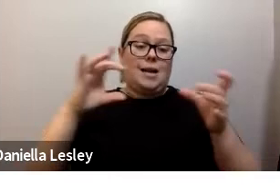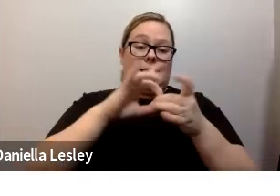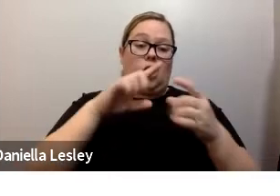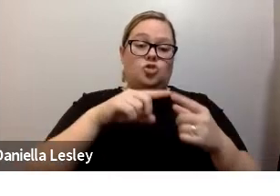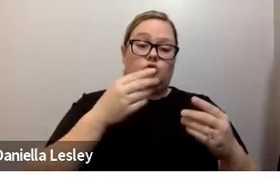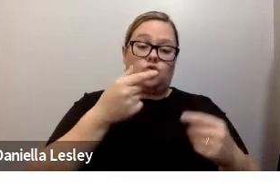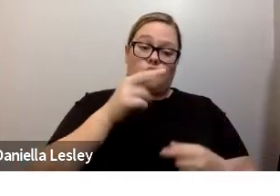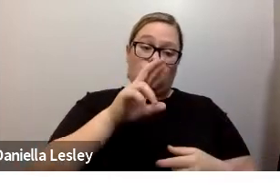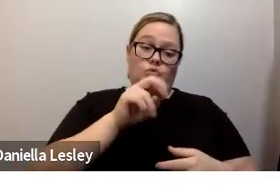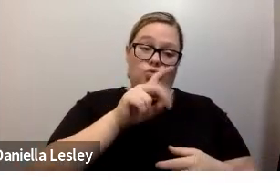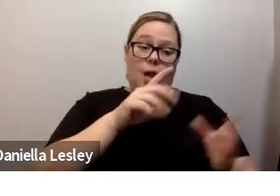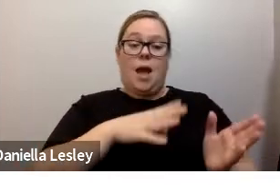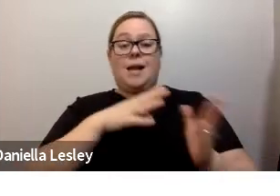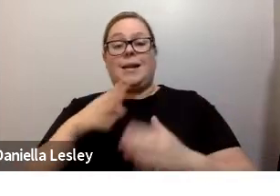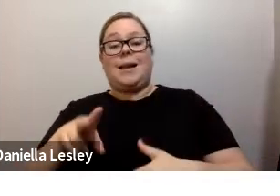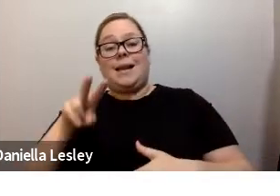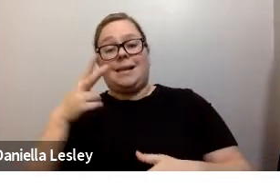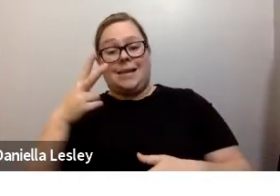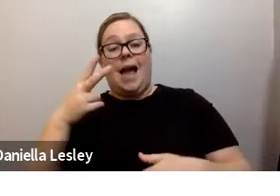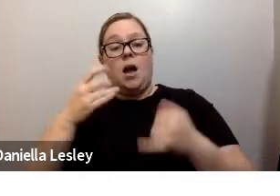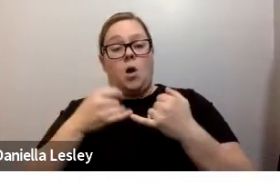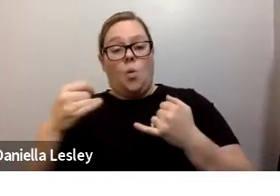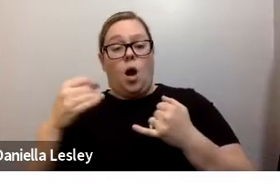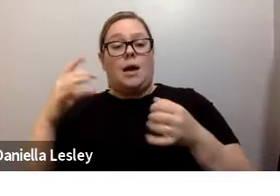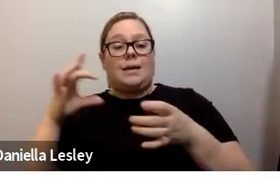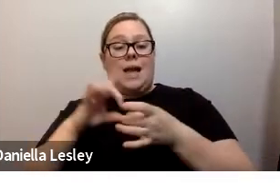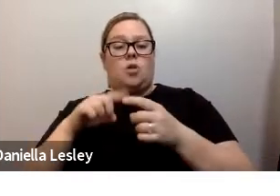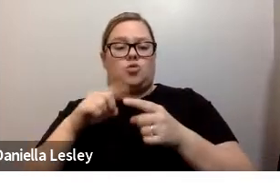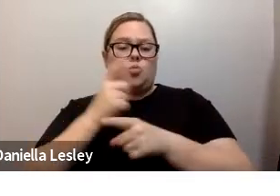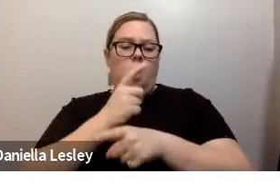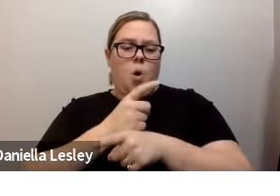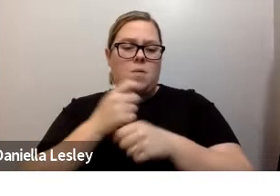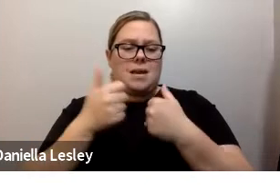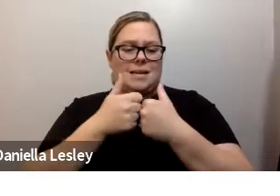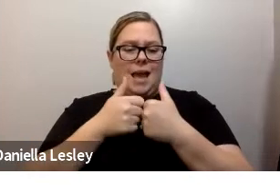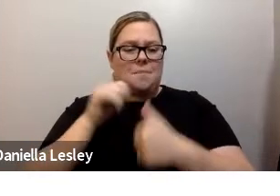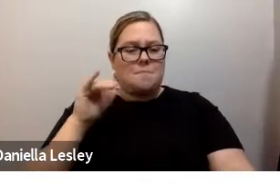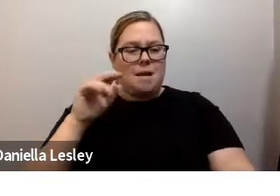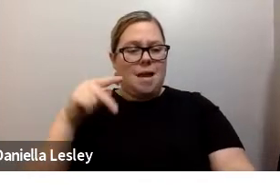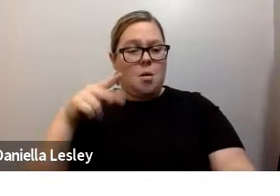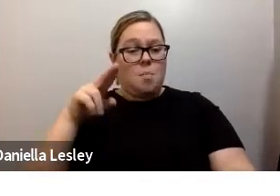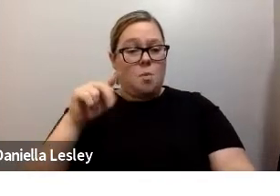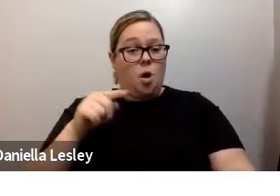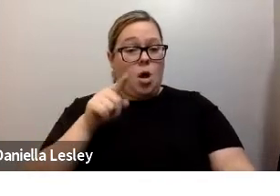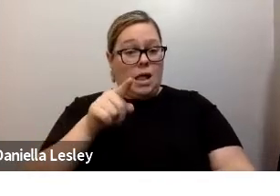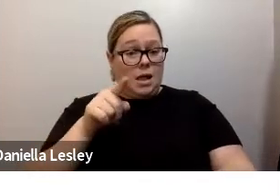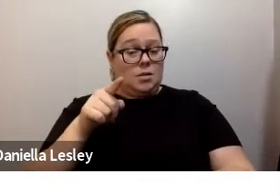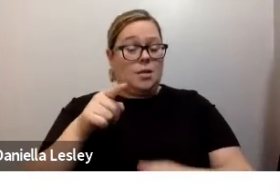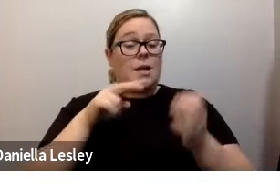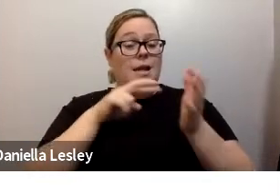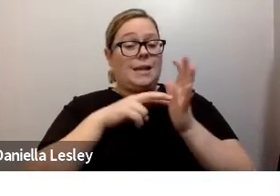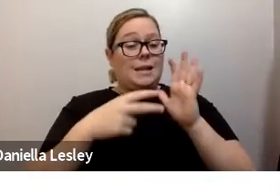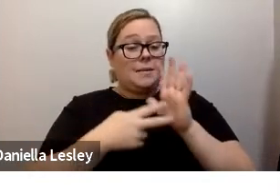side is attached to the appropriate video game input. While it looks odd at first, what this allows for is the player to not be tethered by